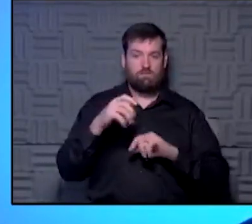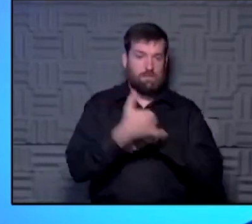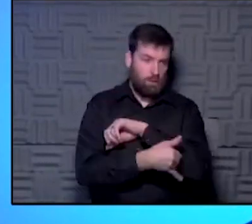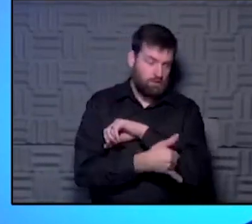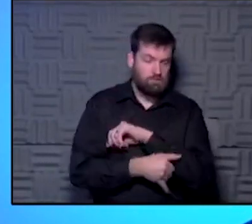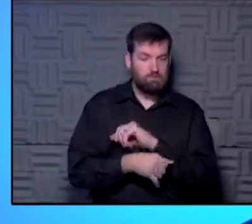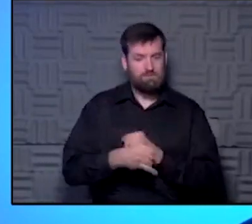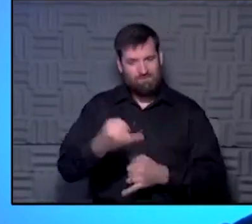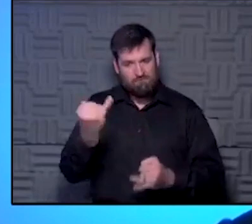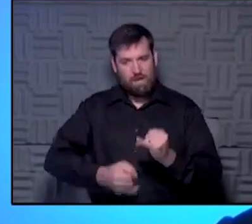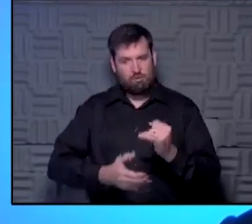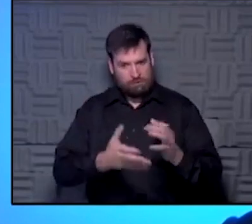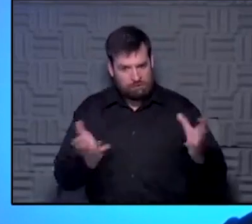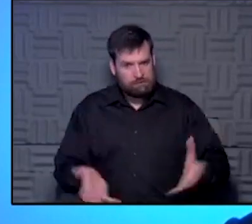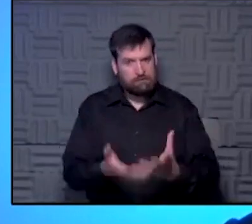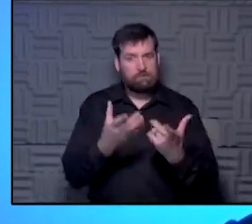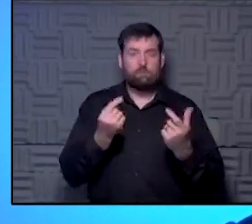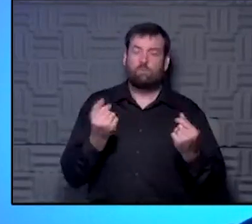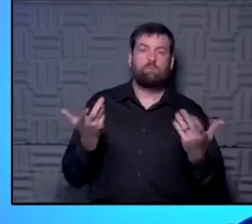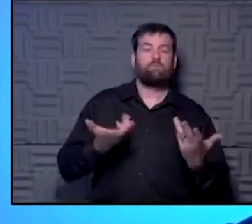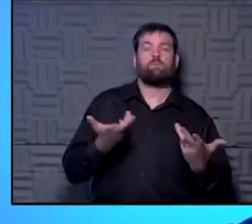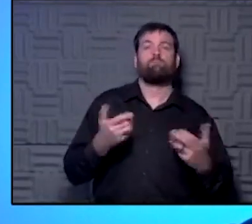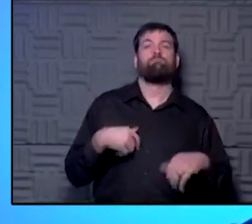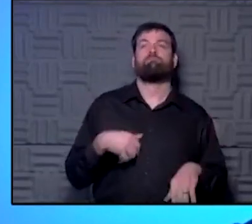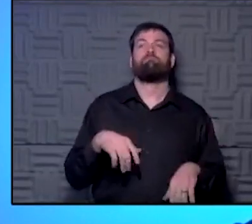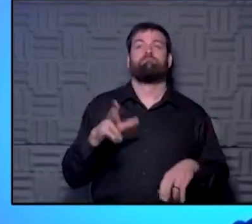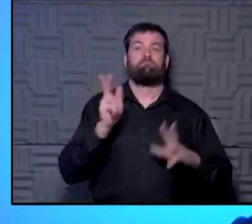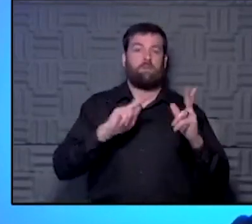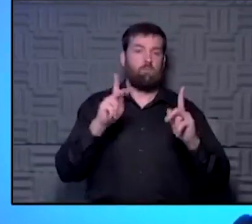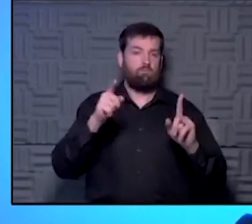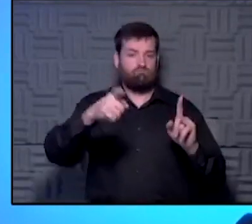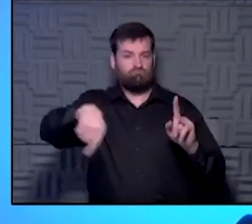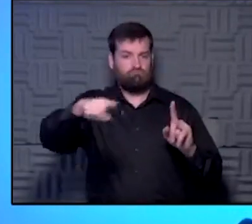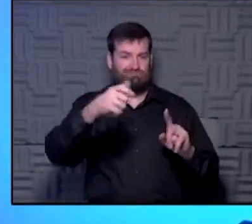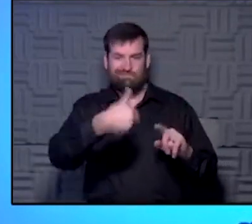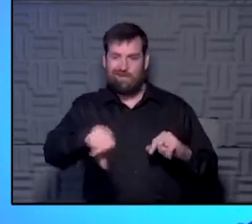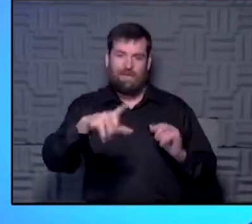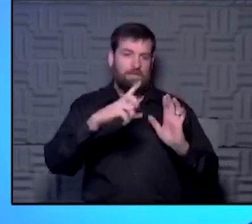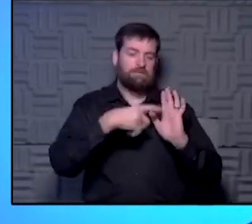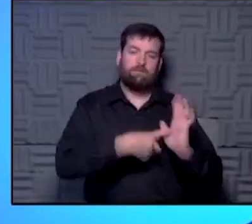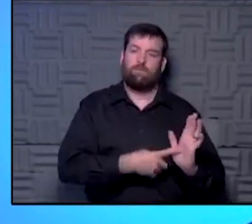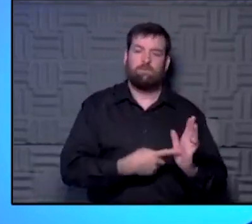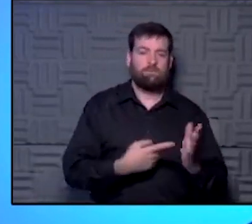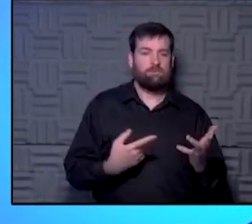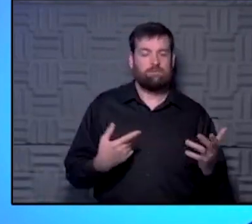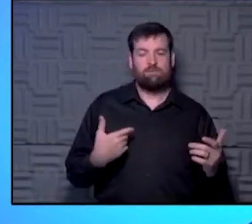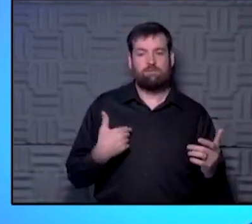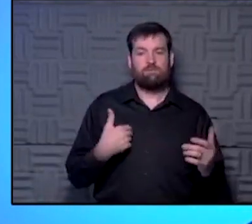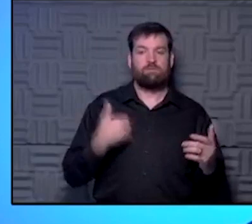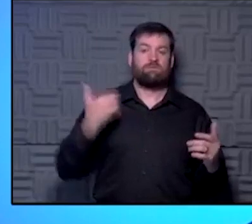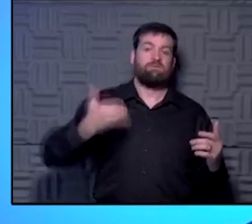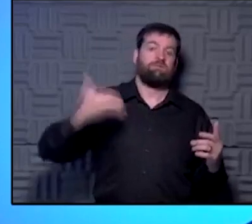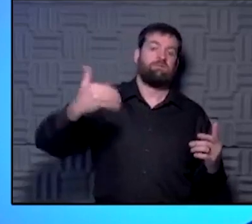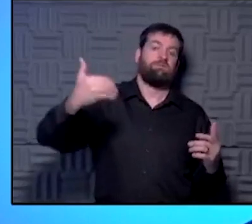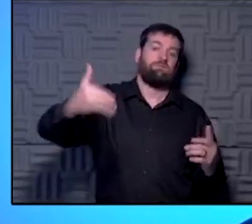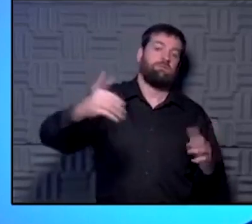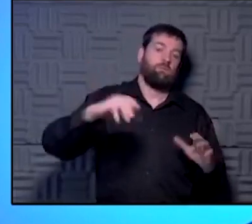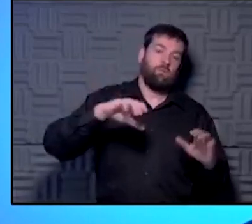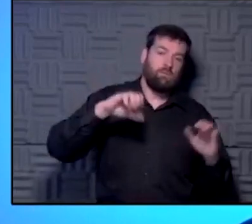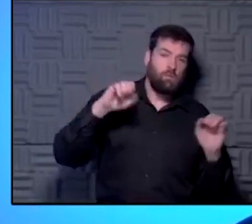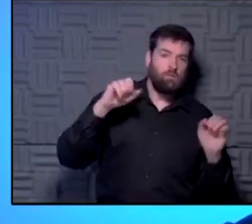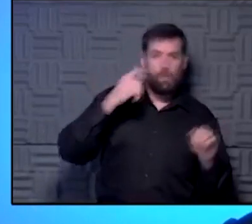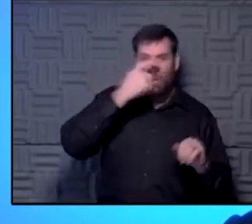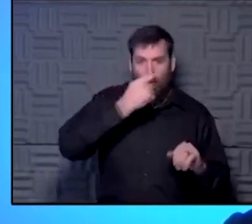call to action would be people with any degree of symptoms, especially as we get towards cold and flu season, and